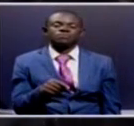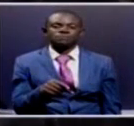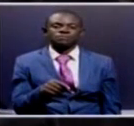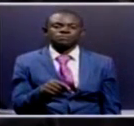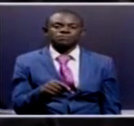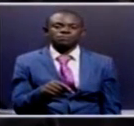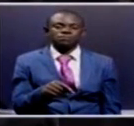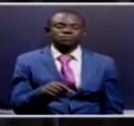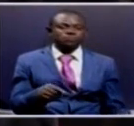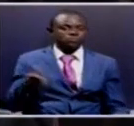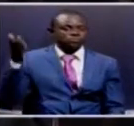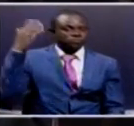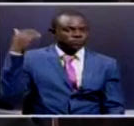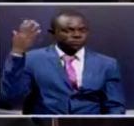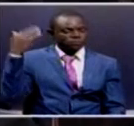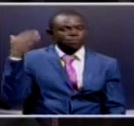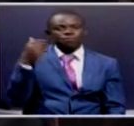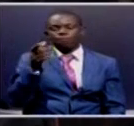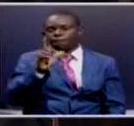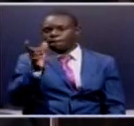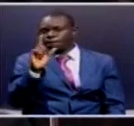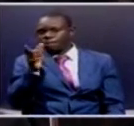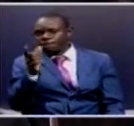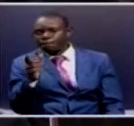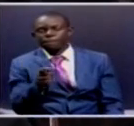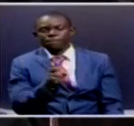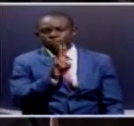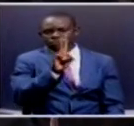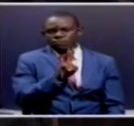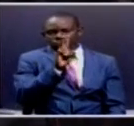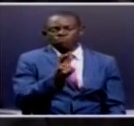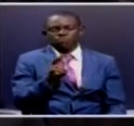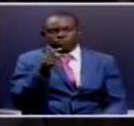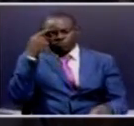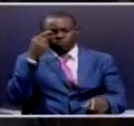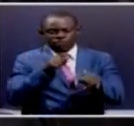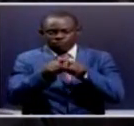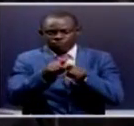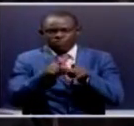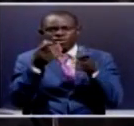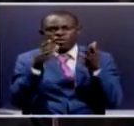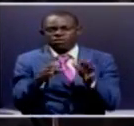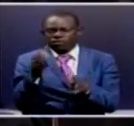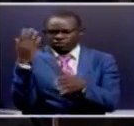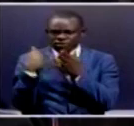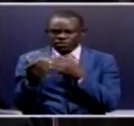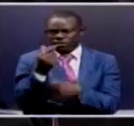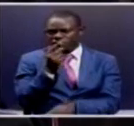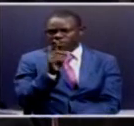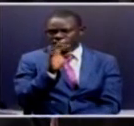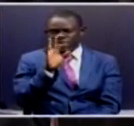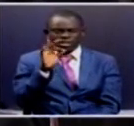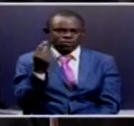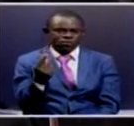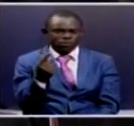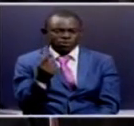at some consensus, some agreement, which ended up cutting down President Kaunda's term